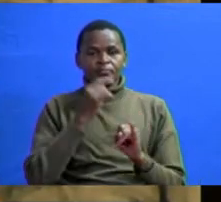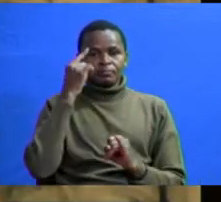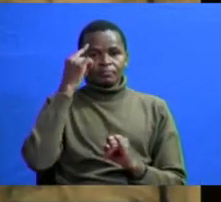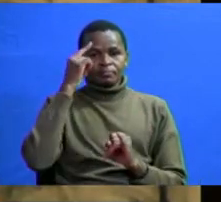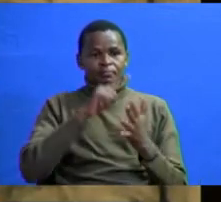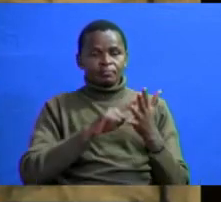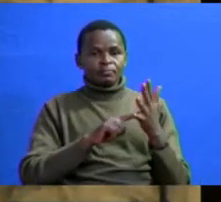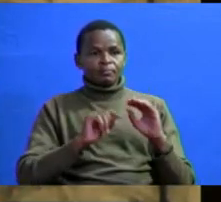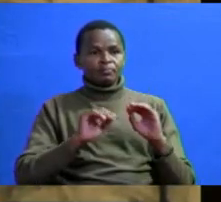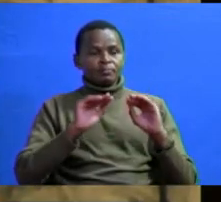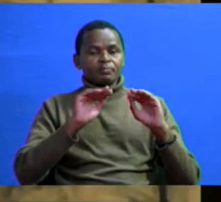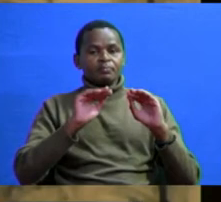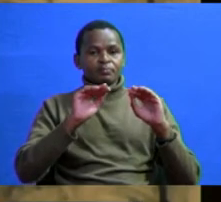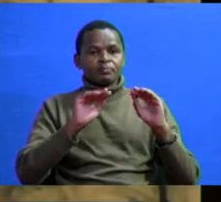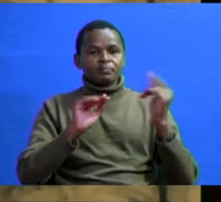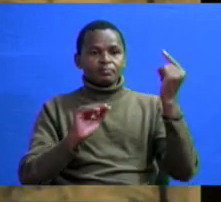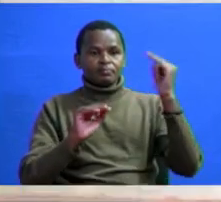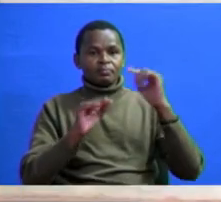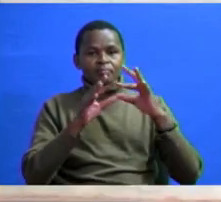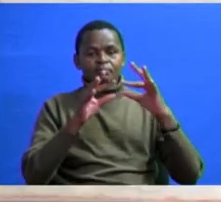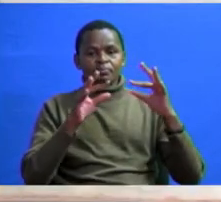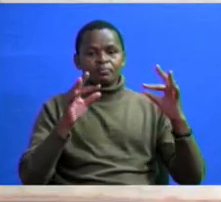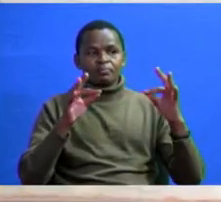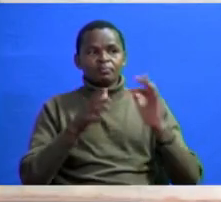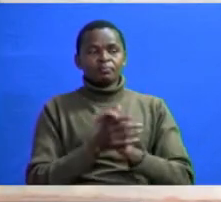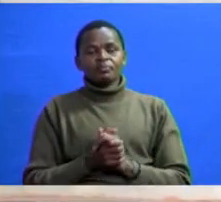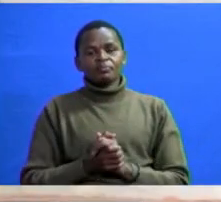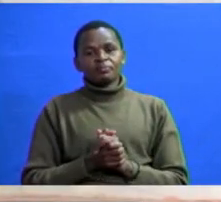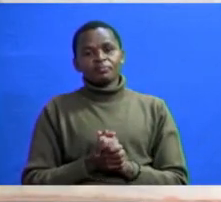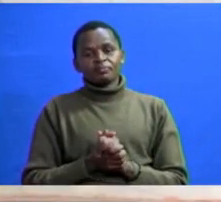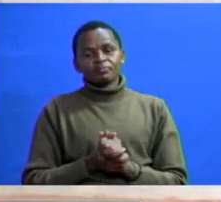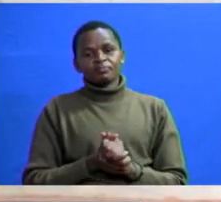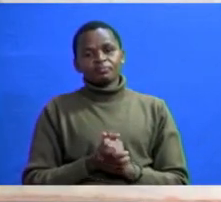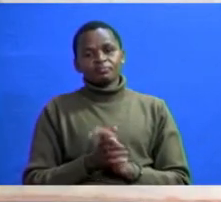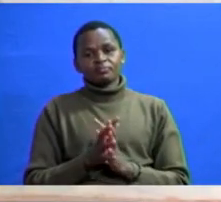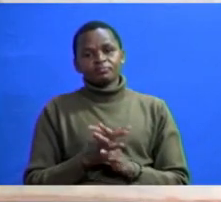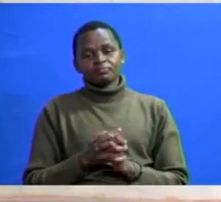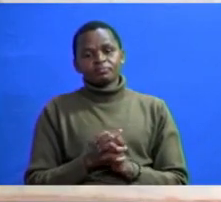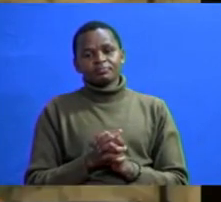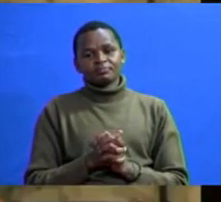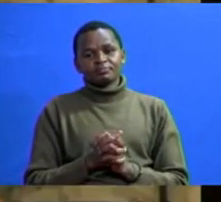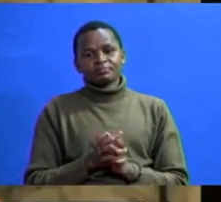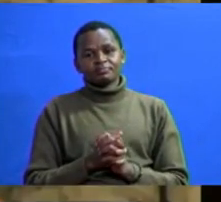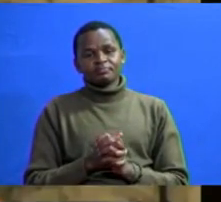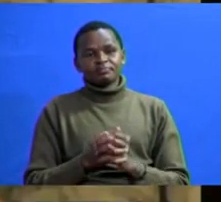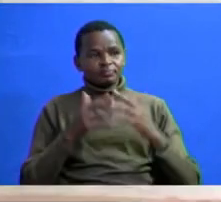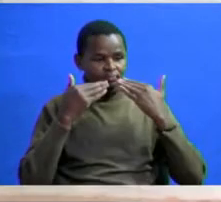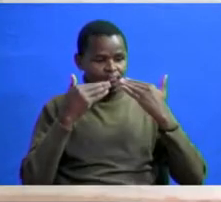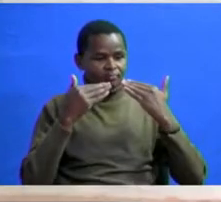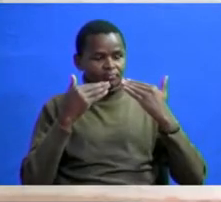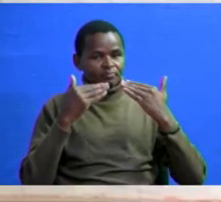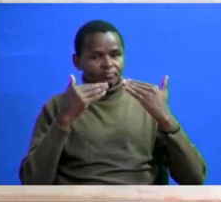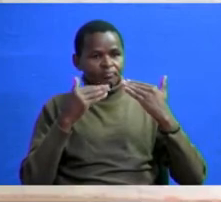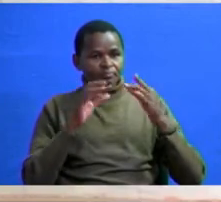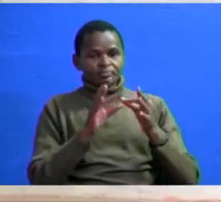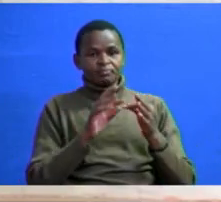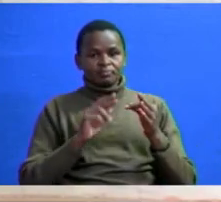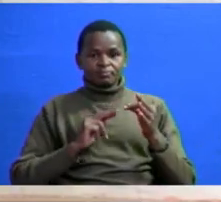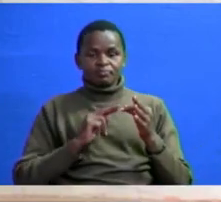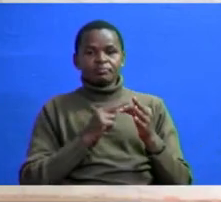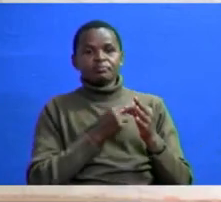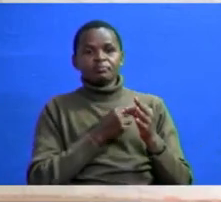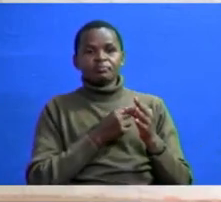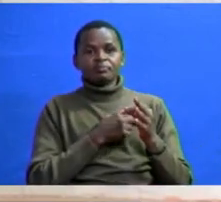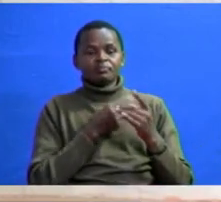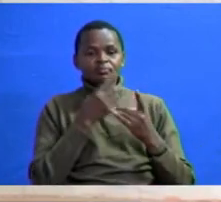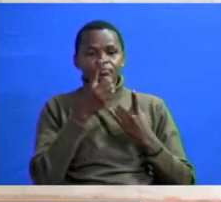also sensitization comes a long way. Back to you, Mutegi. All right, thank you so much for joining us in this particular